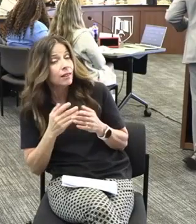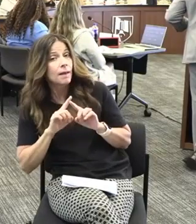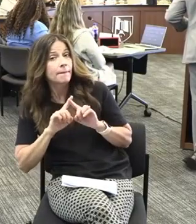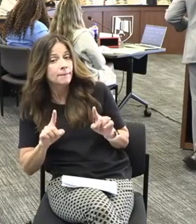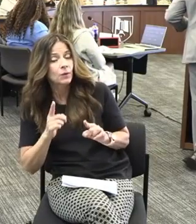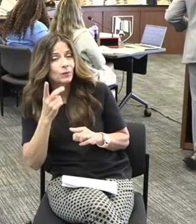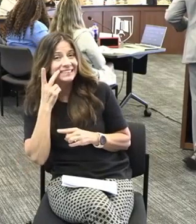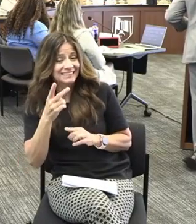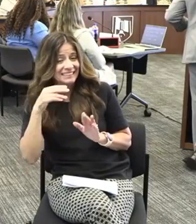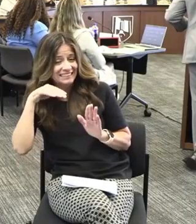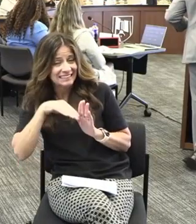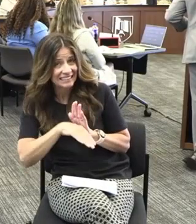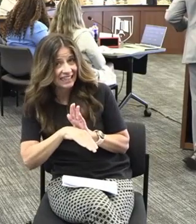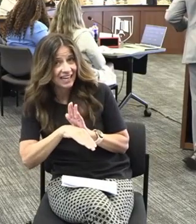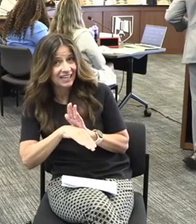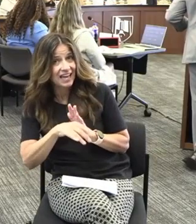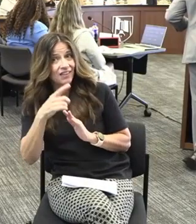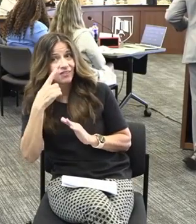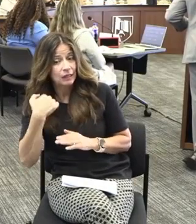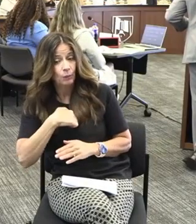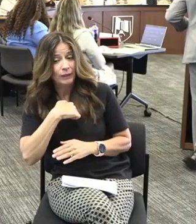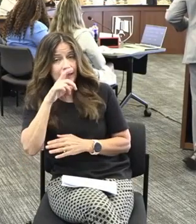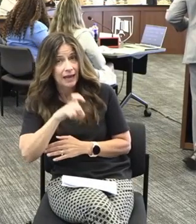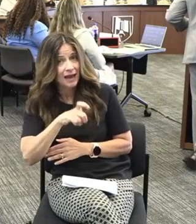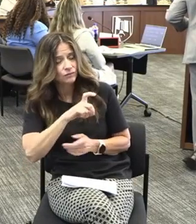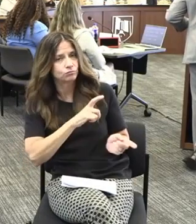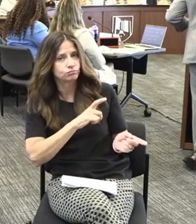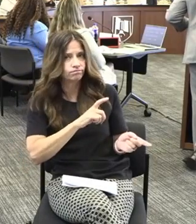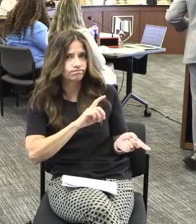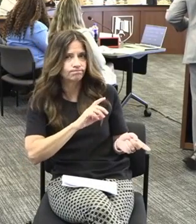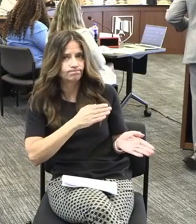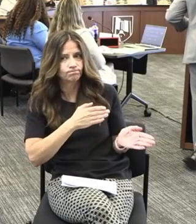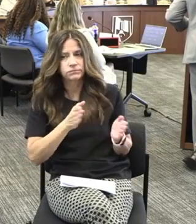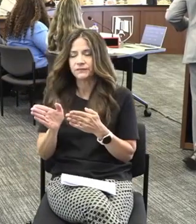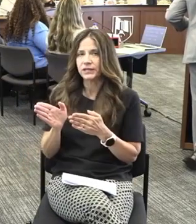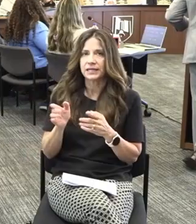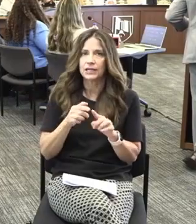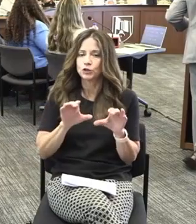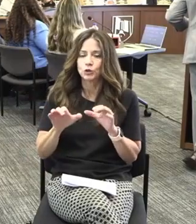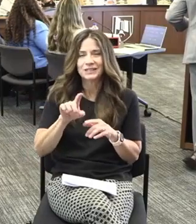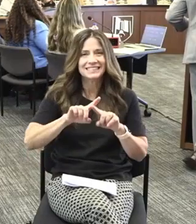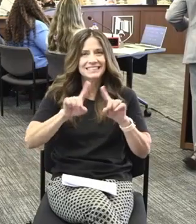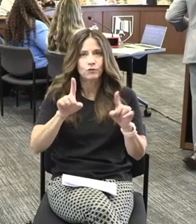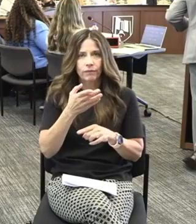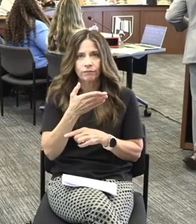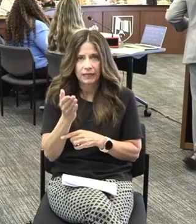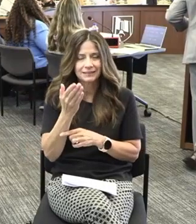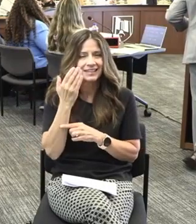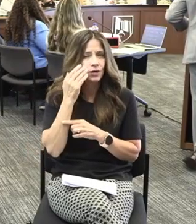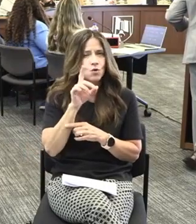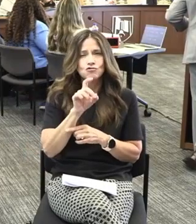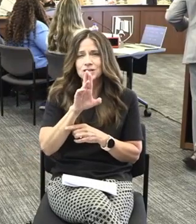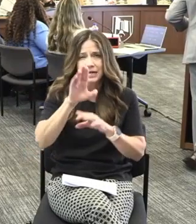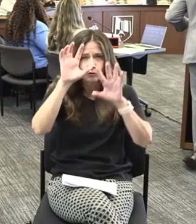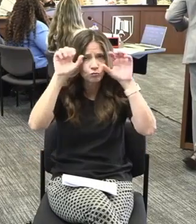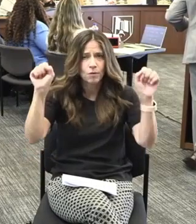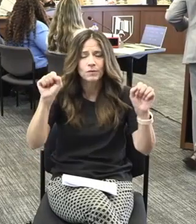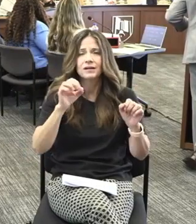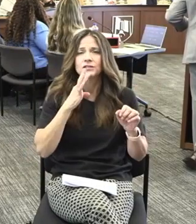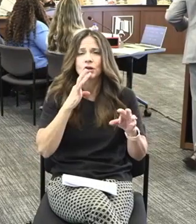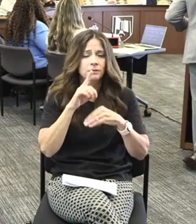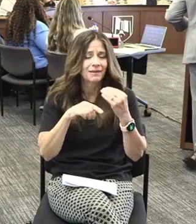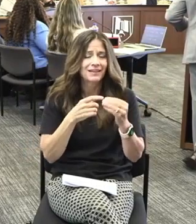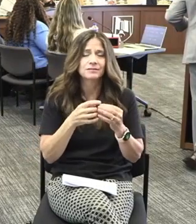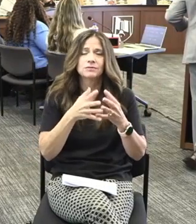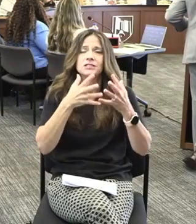seeing this decline, I think we have to kind of pivot and do different things that we haven't done before. And I know Dr. Namoa has brought a ton of